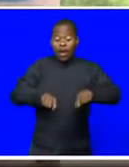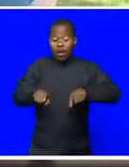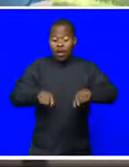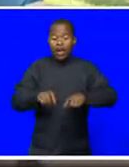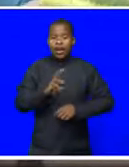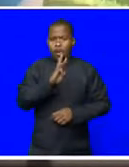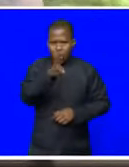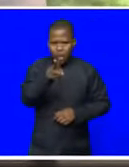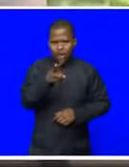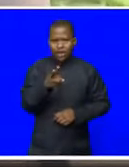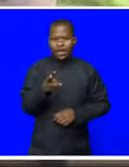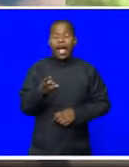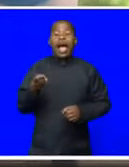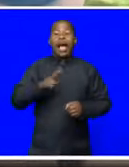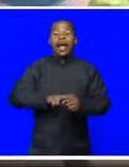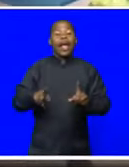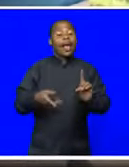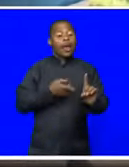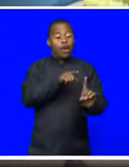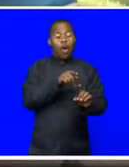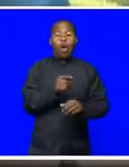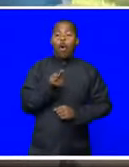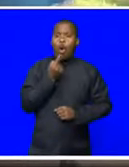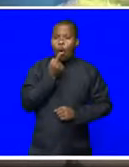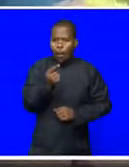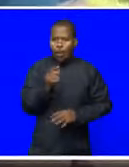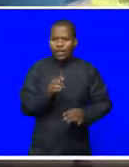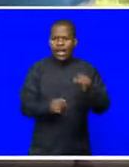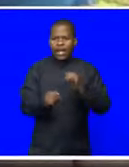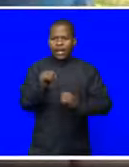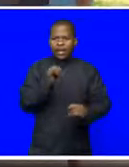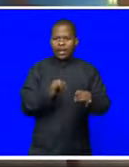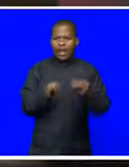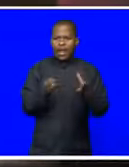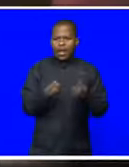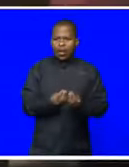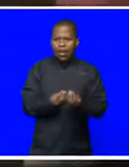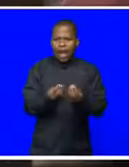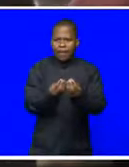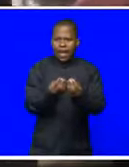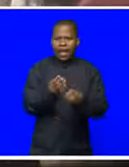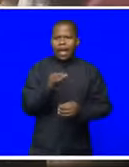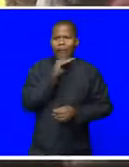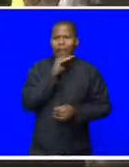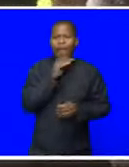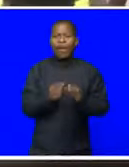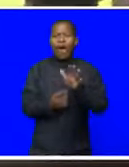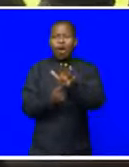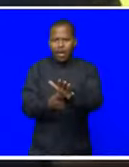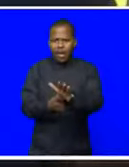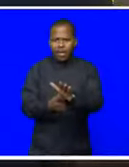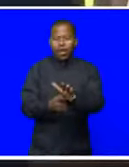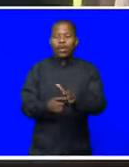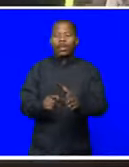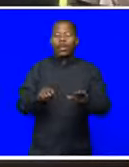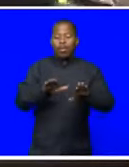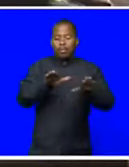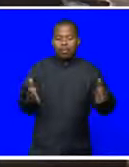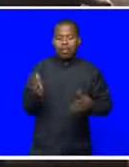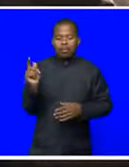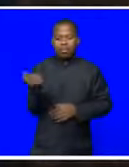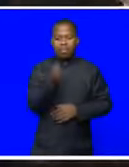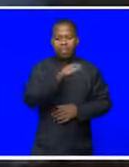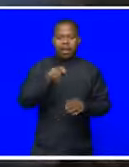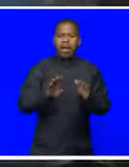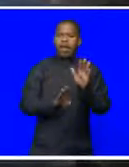Zulu says the first participation to the international tournaments by the association is indeed a sign of growth for the sport in the